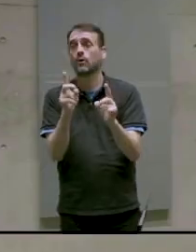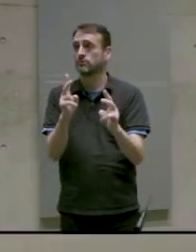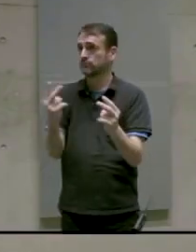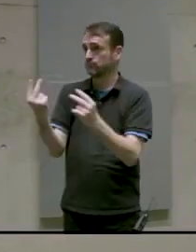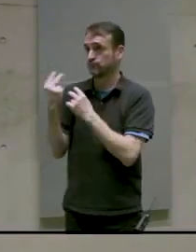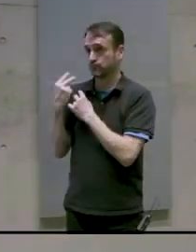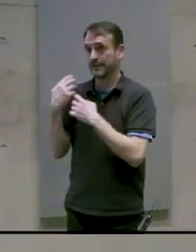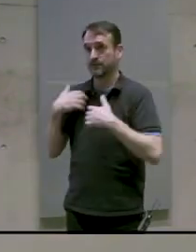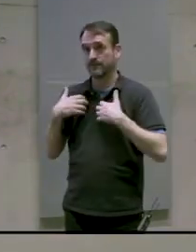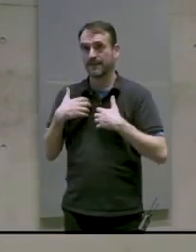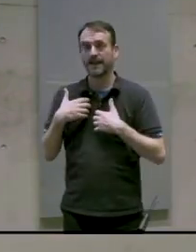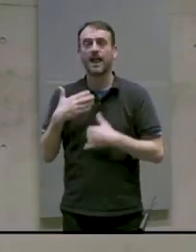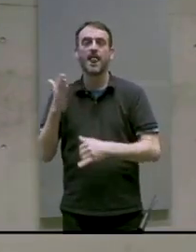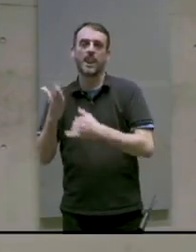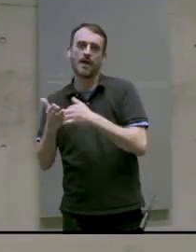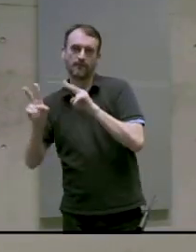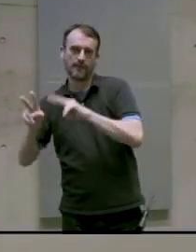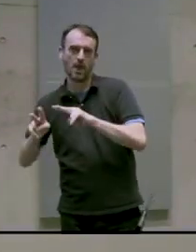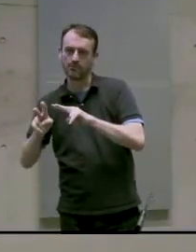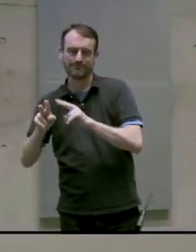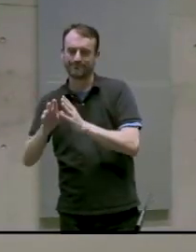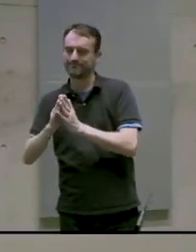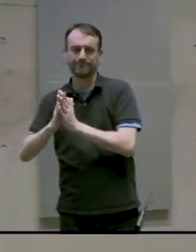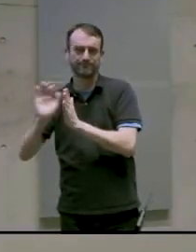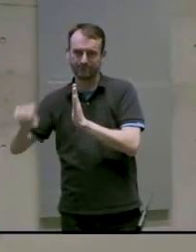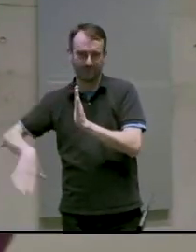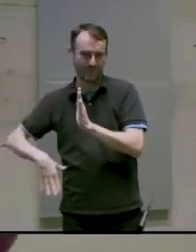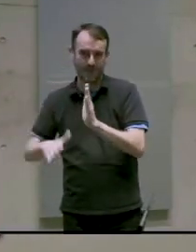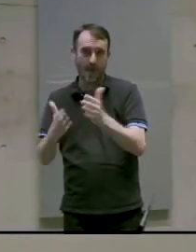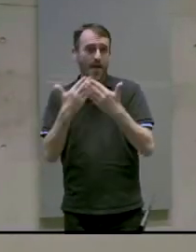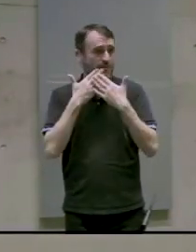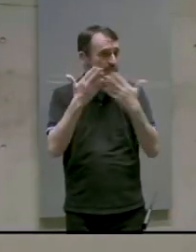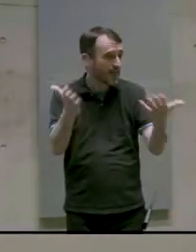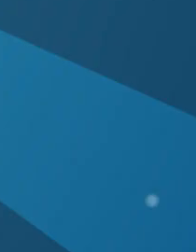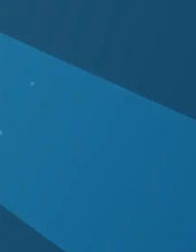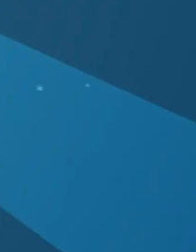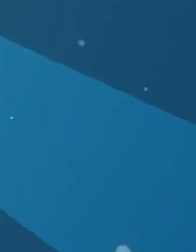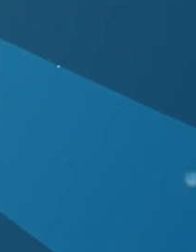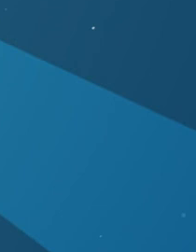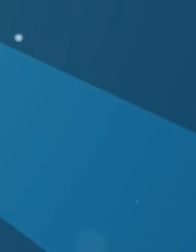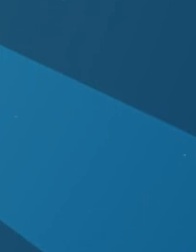that interesting. I won't play the last trailer. So thank you very much.